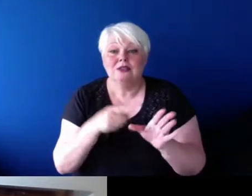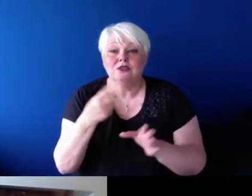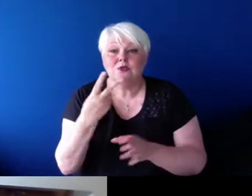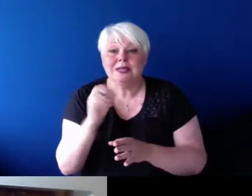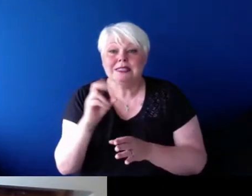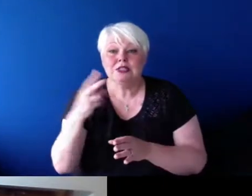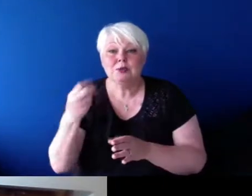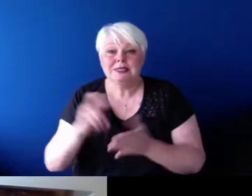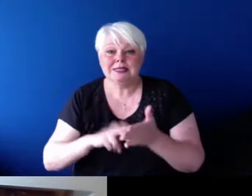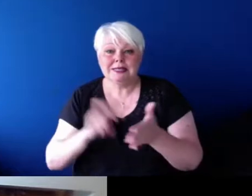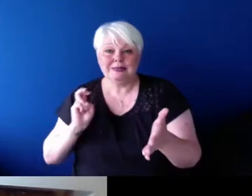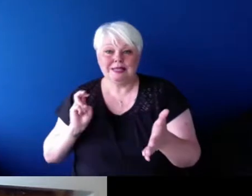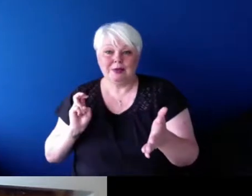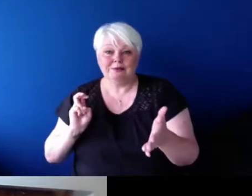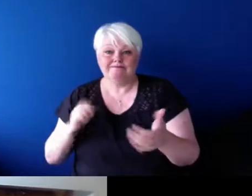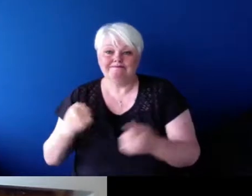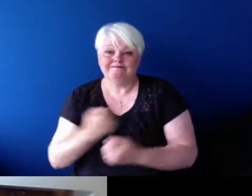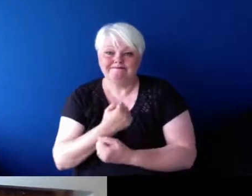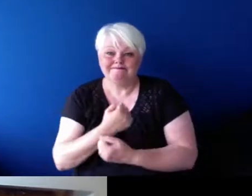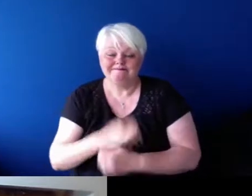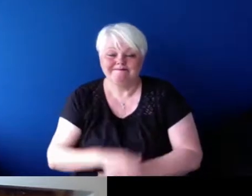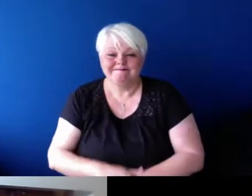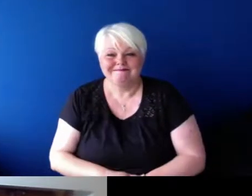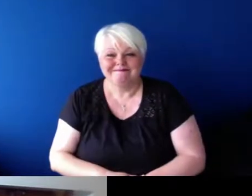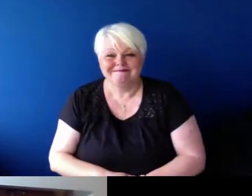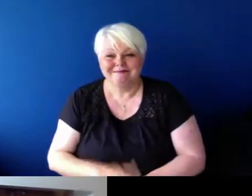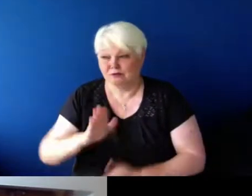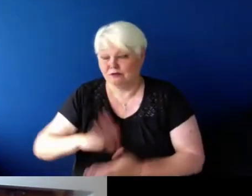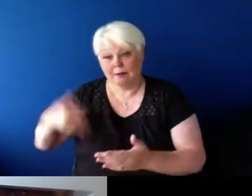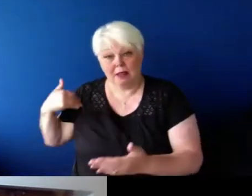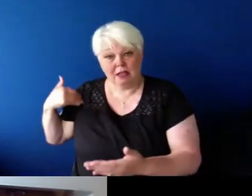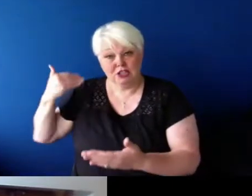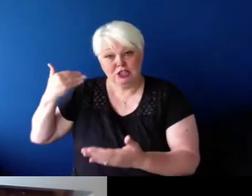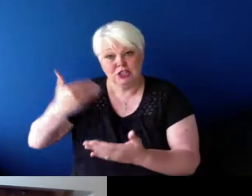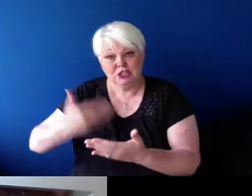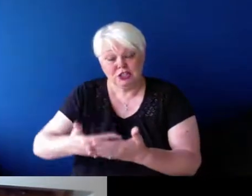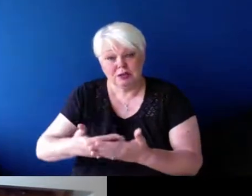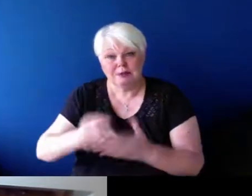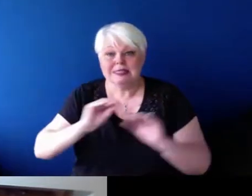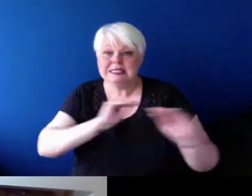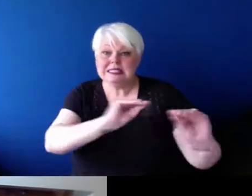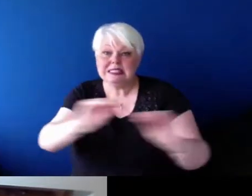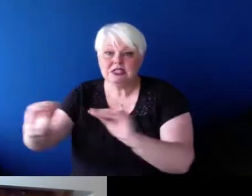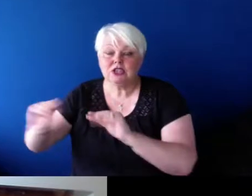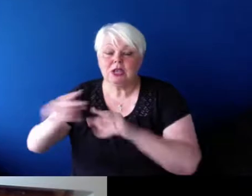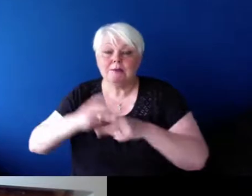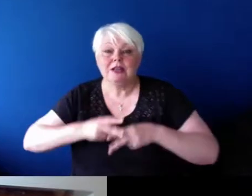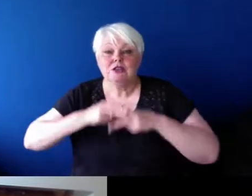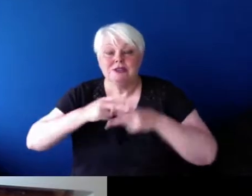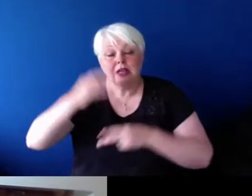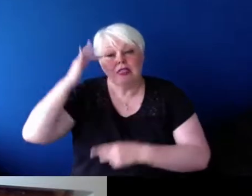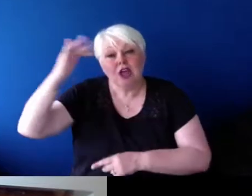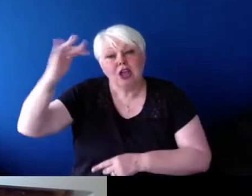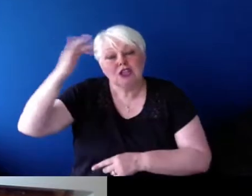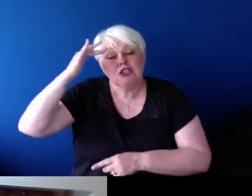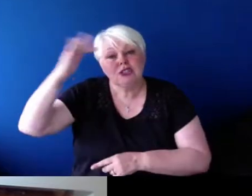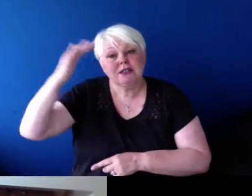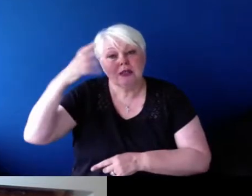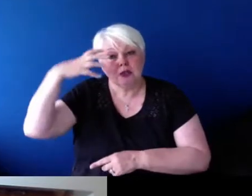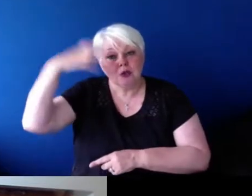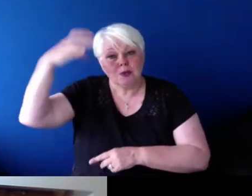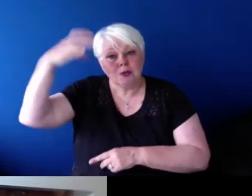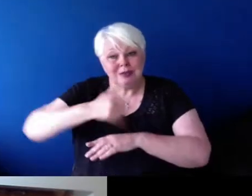appointment. So since last year, Barbara has been teaching pastoral theology at the Queen's Foundation for Ecumenical